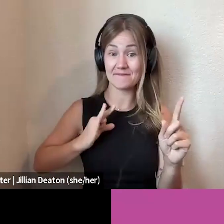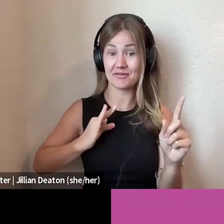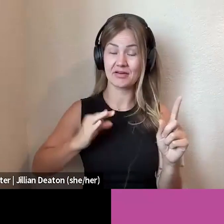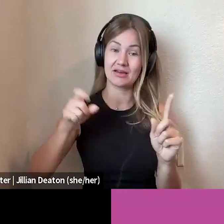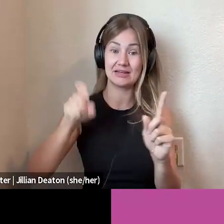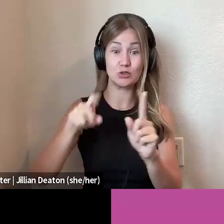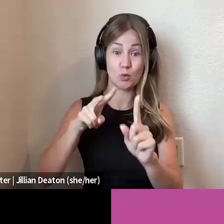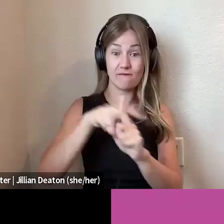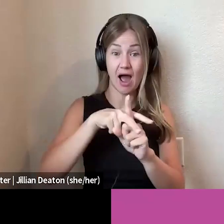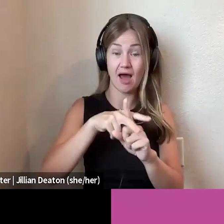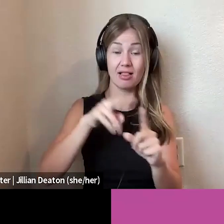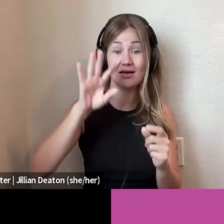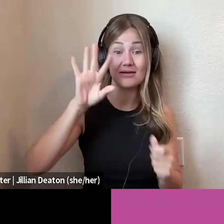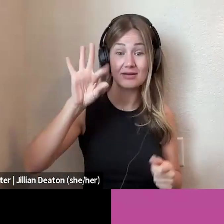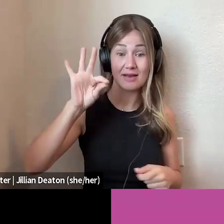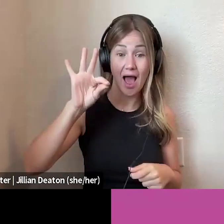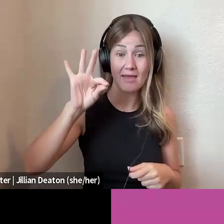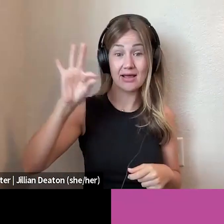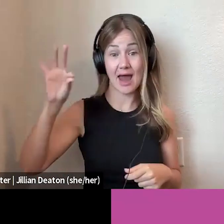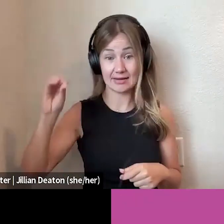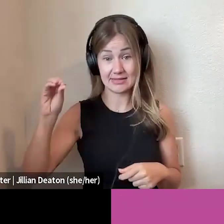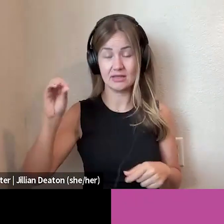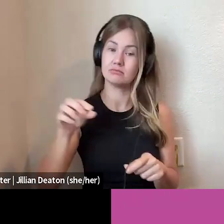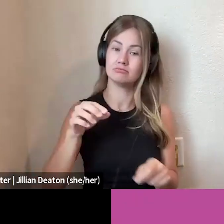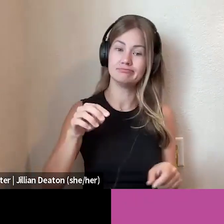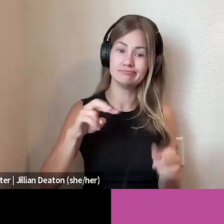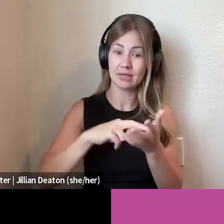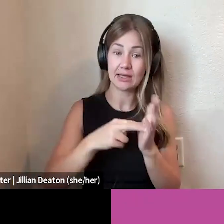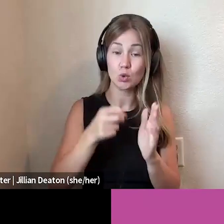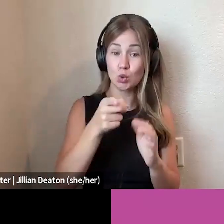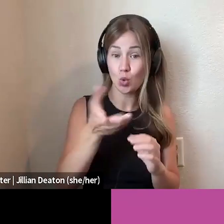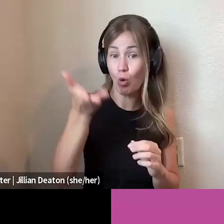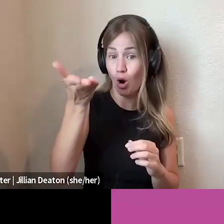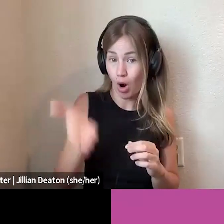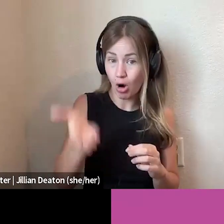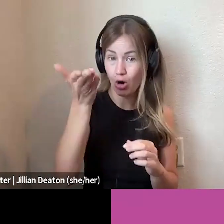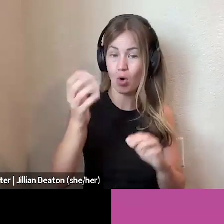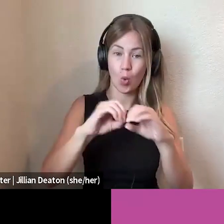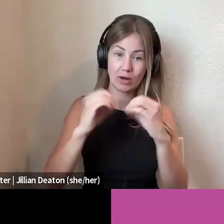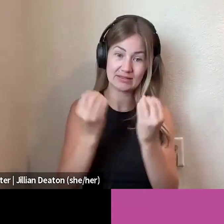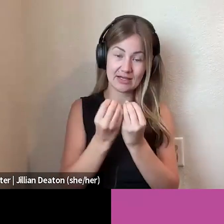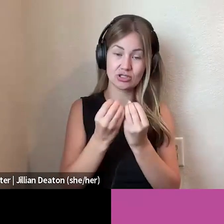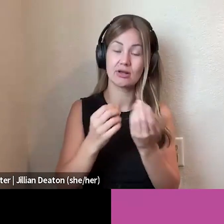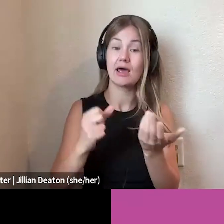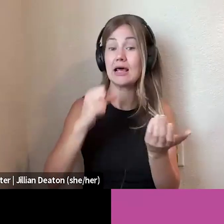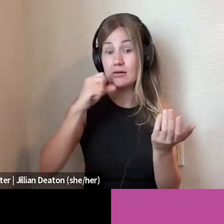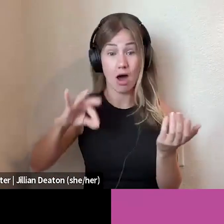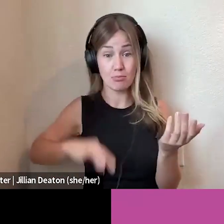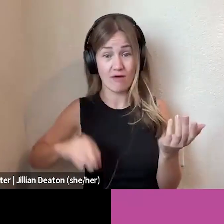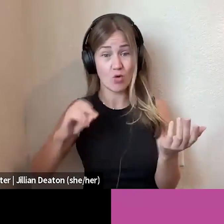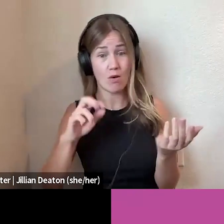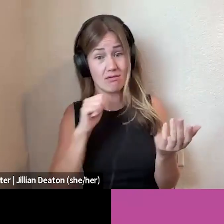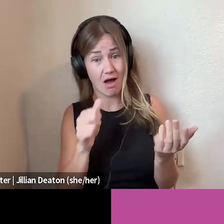and you are an organization. And so an organization, nonprofit or not, has to have a sustainable operating